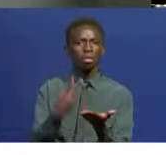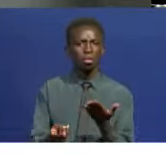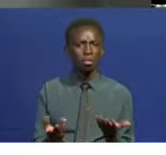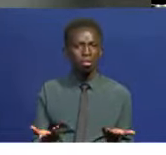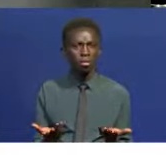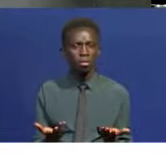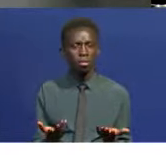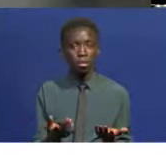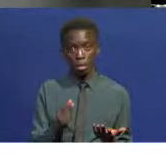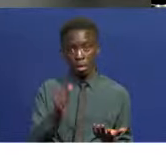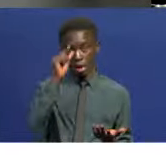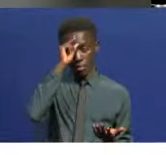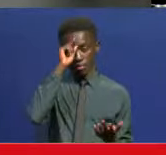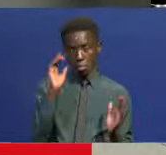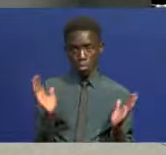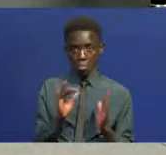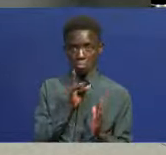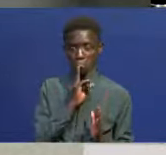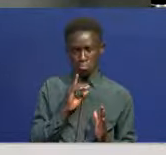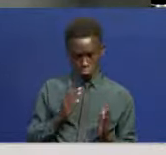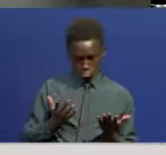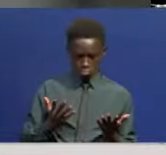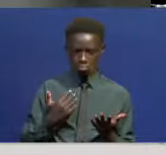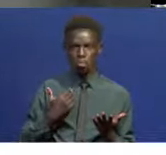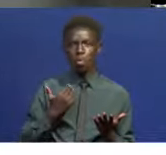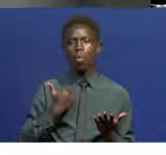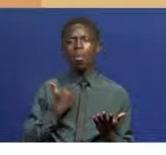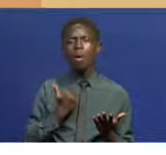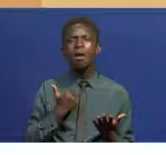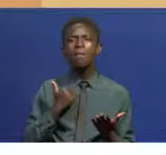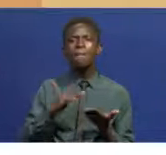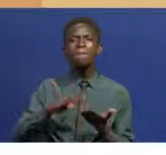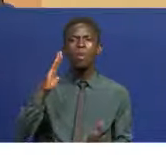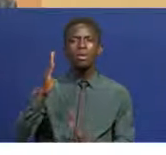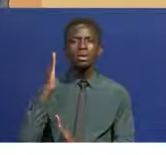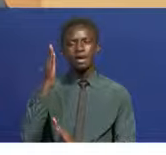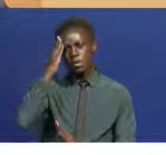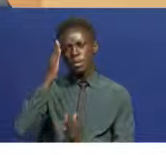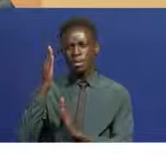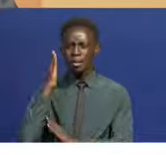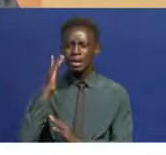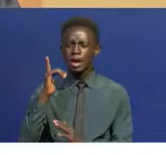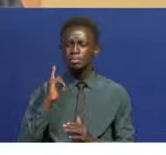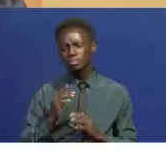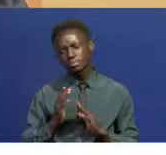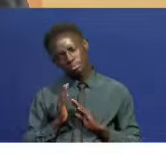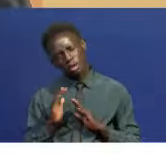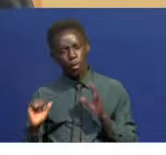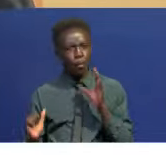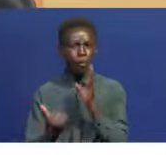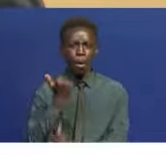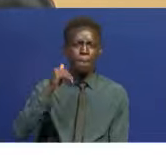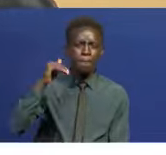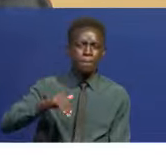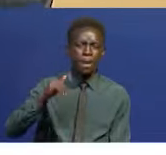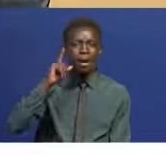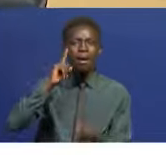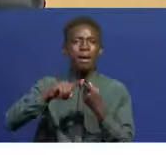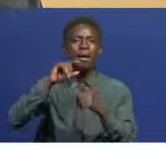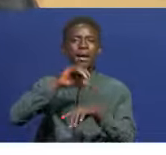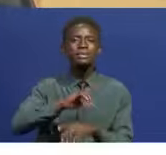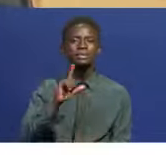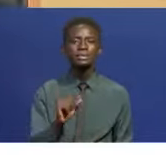yes, we want guards. We know some of our guards wake up very early in the morning just for them to be able to get a simple, an affordable accommodation and